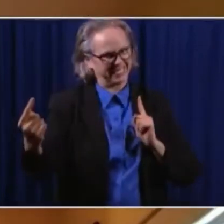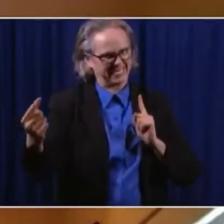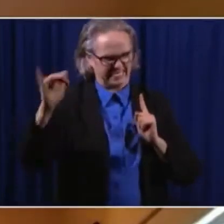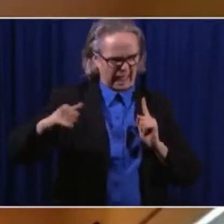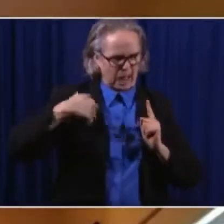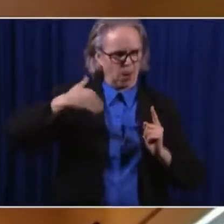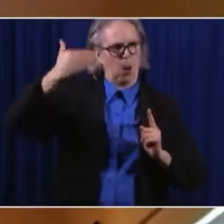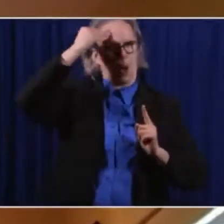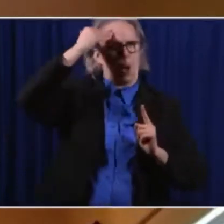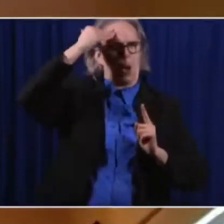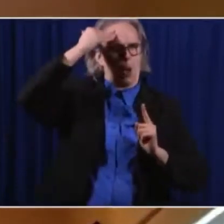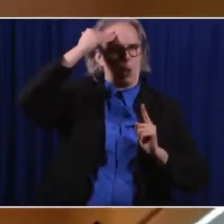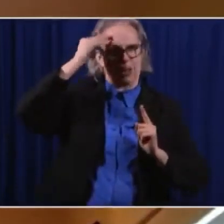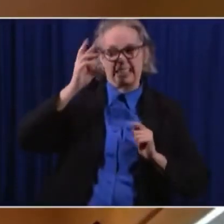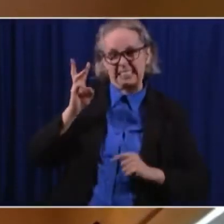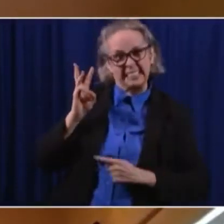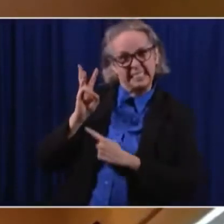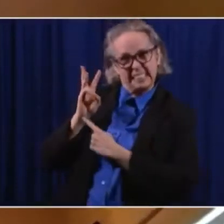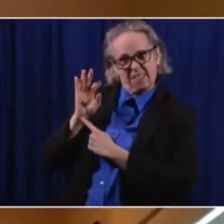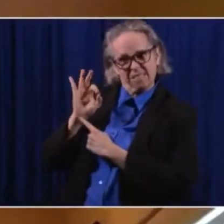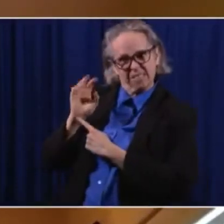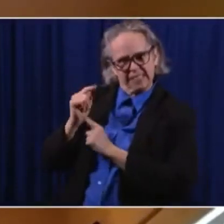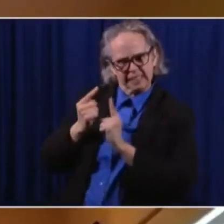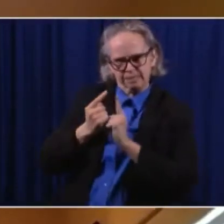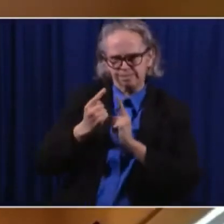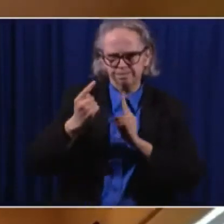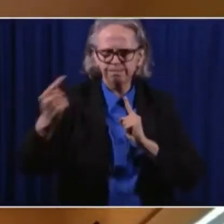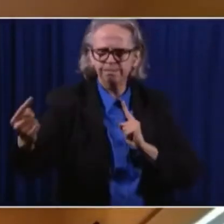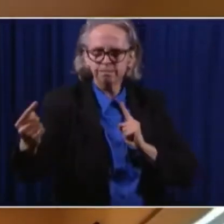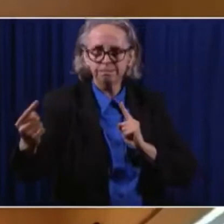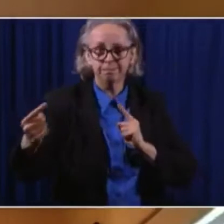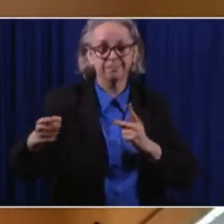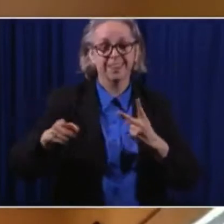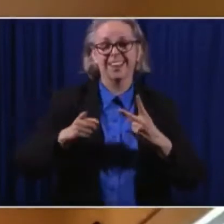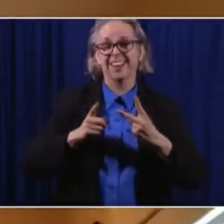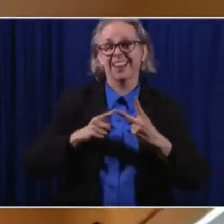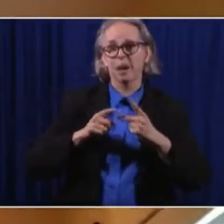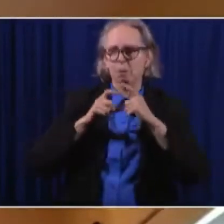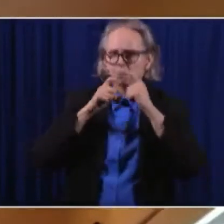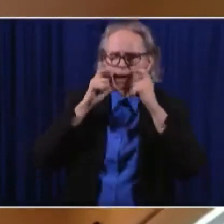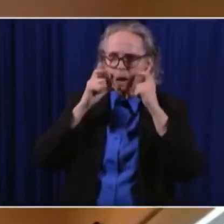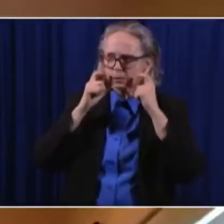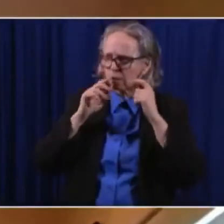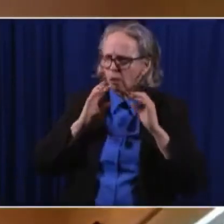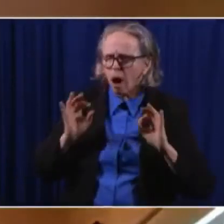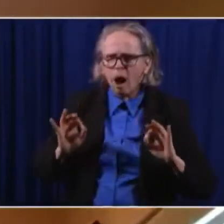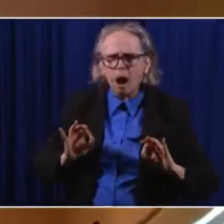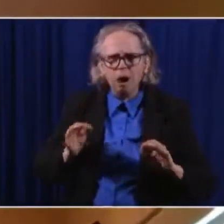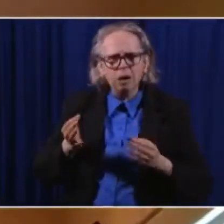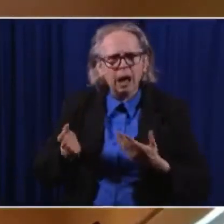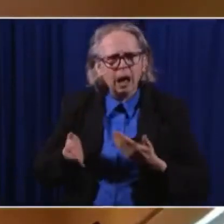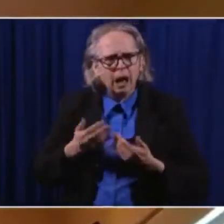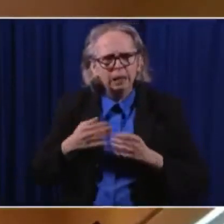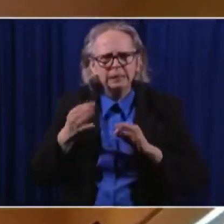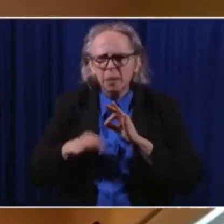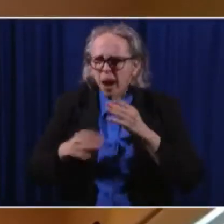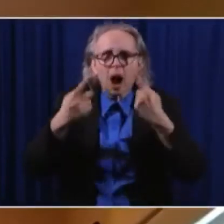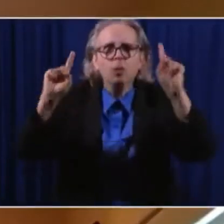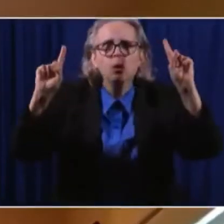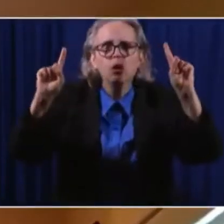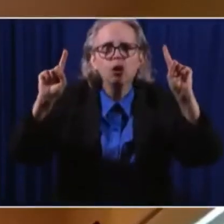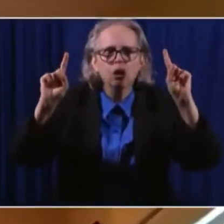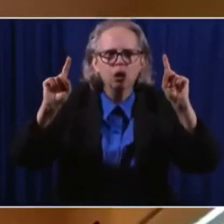around us, and we can wear a mask. These are simple and yet very effective non-pharmaceutical